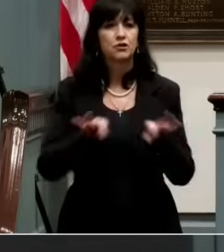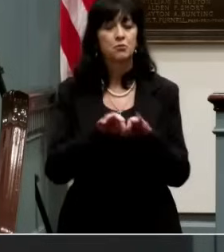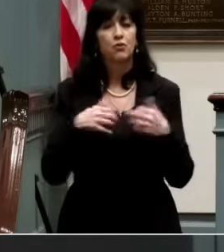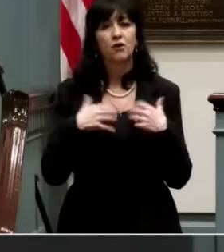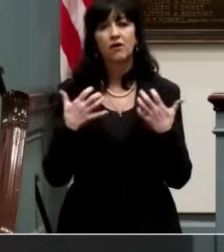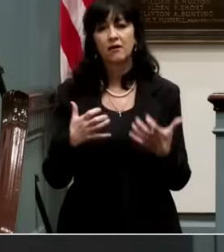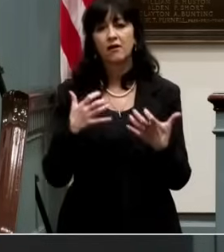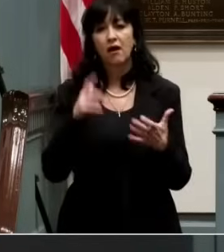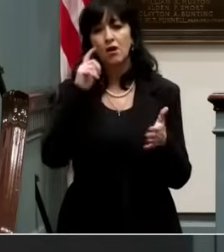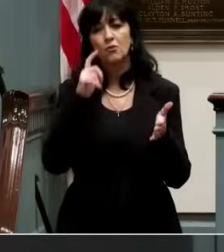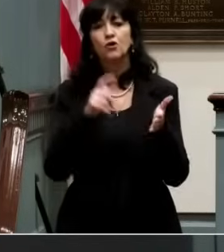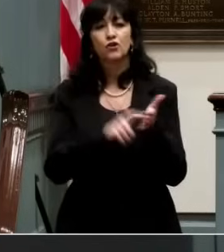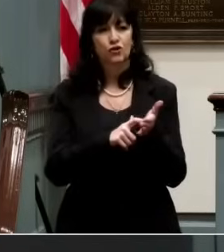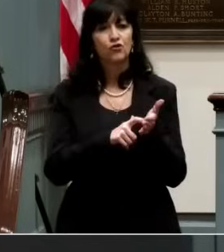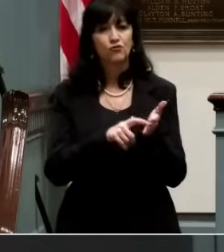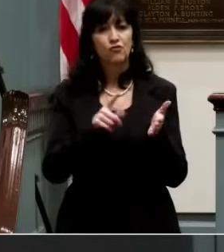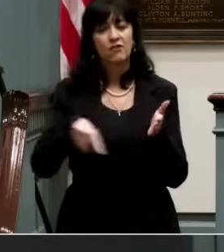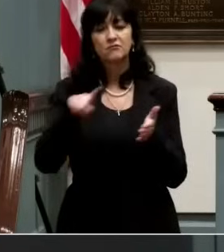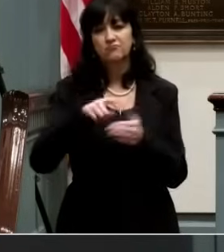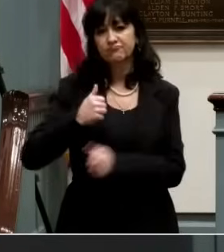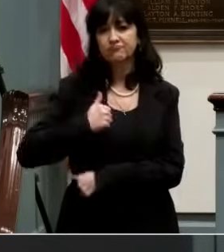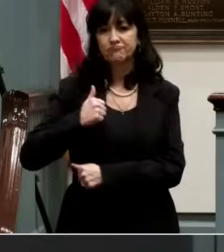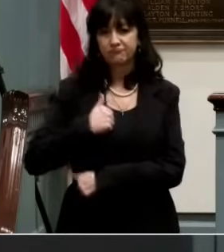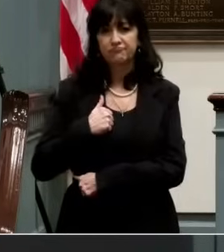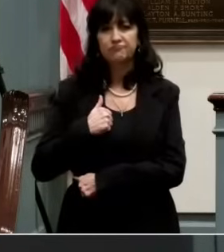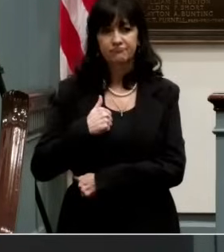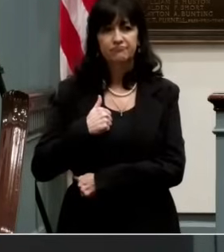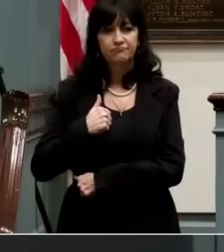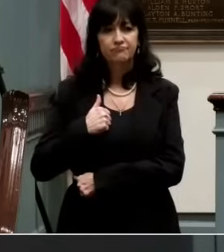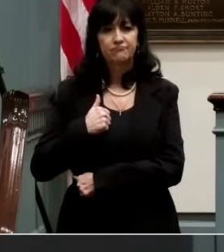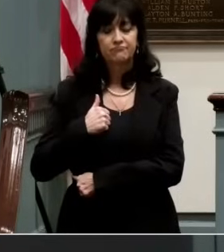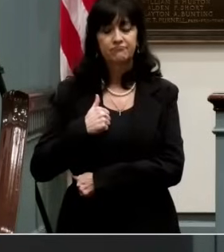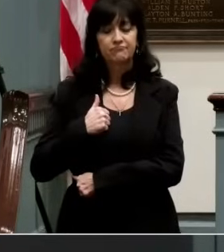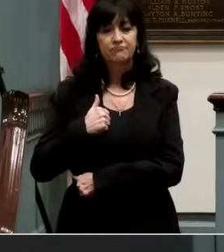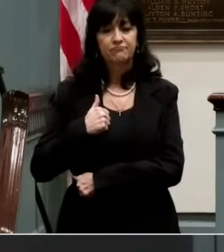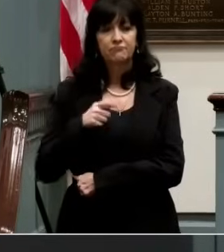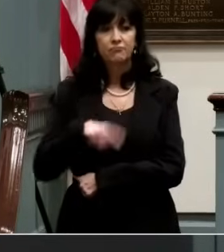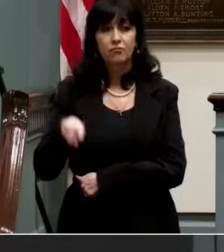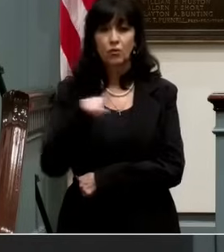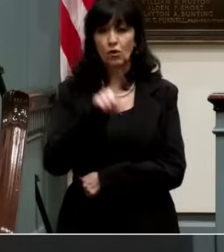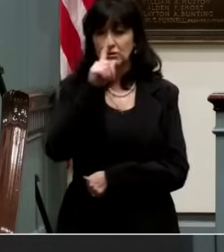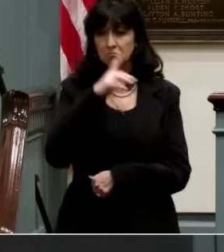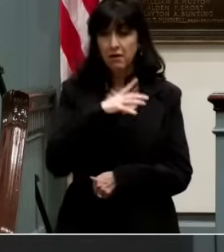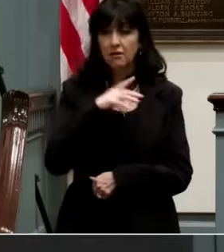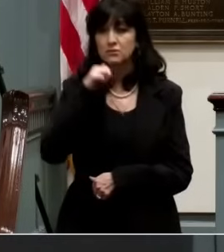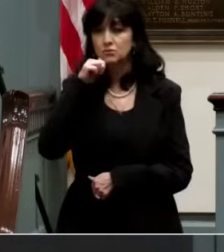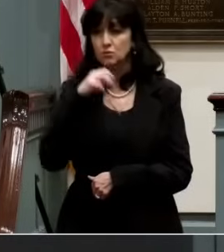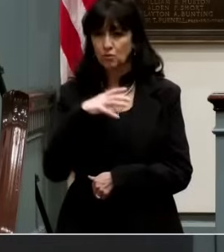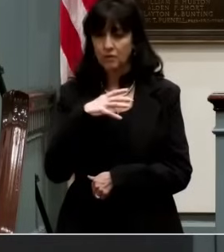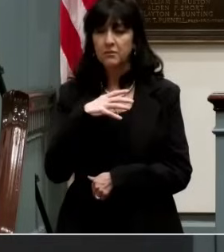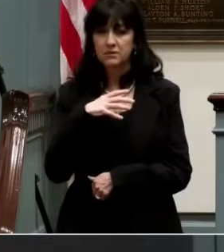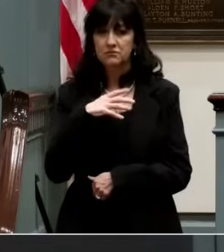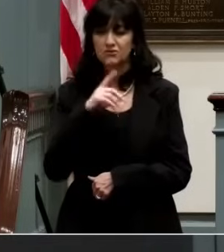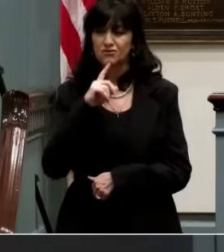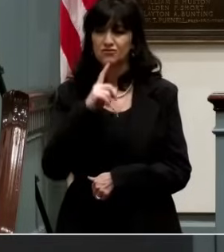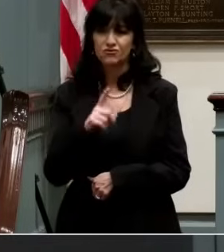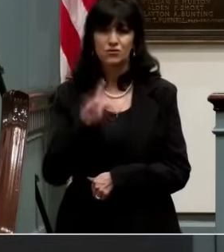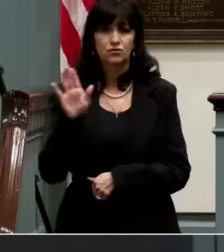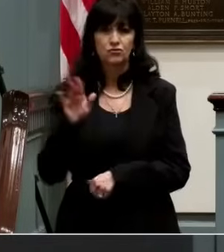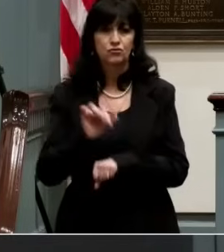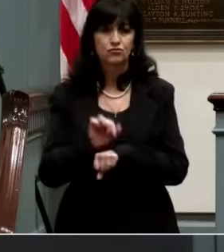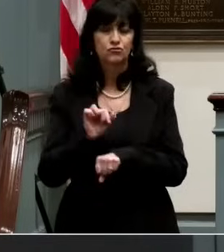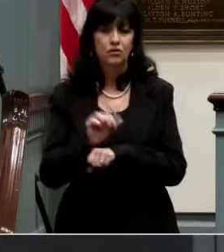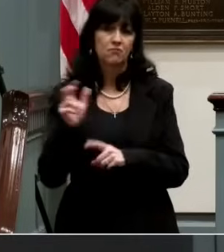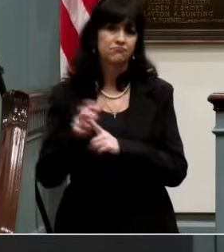Berry and the Army and Air National Guard. These men and women have done an incredible job for us over the last